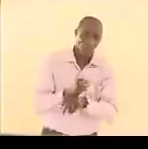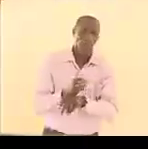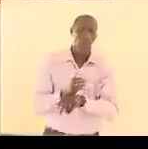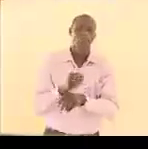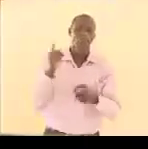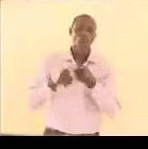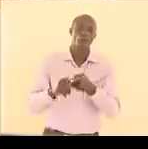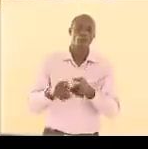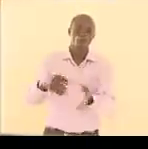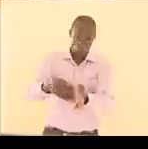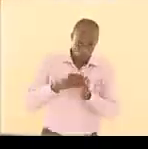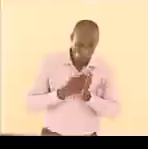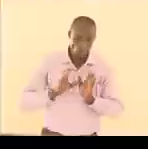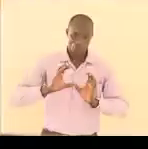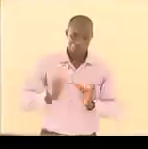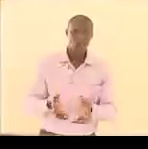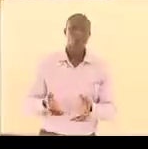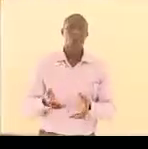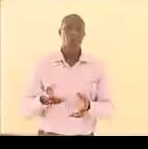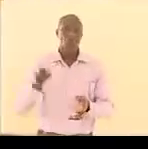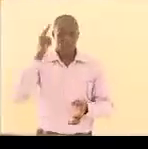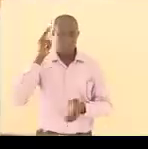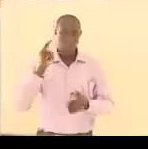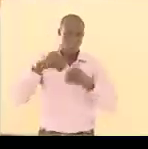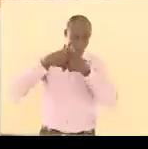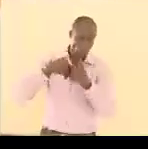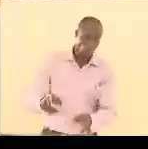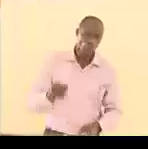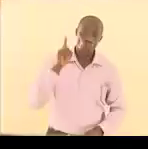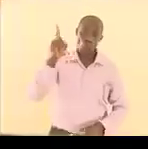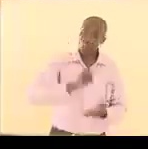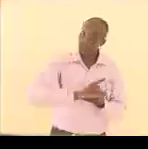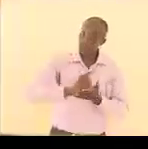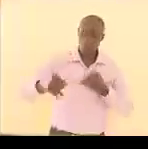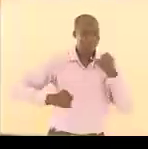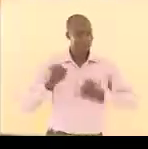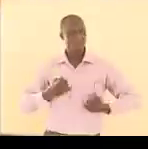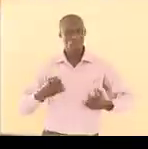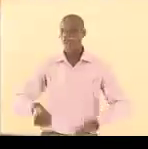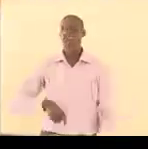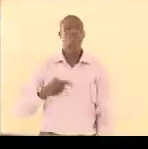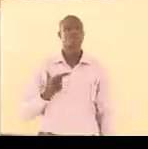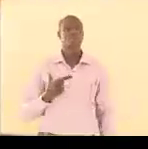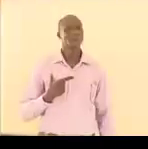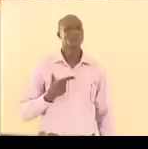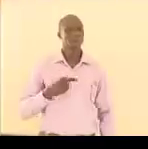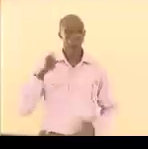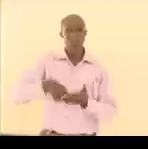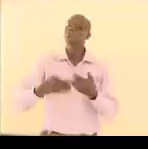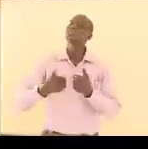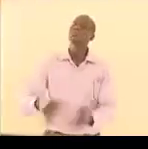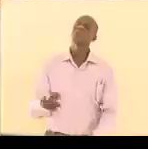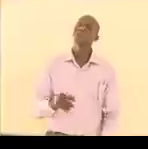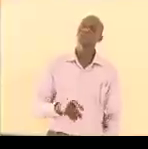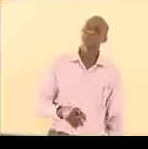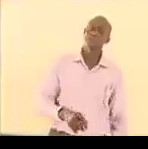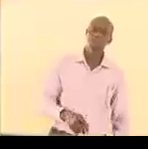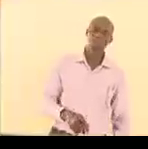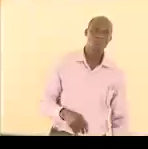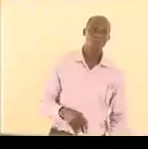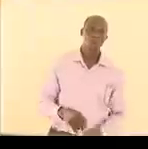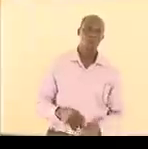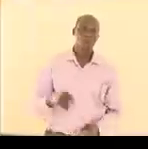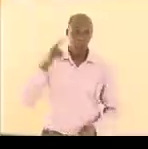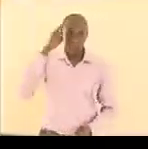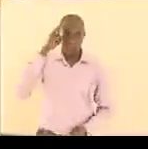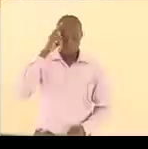own categories. He had lost 1 week of joyful life. I mean, what a loss.